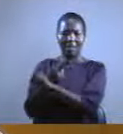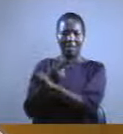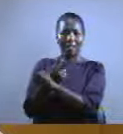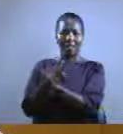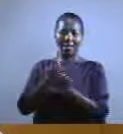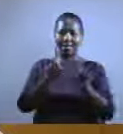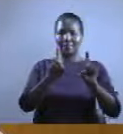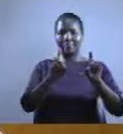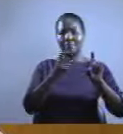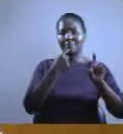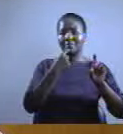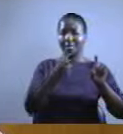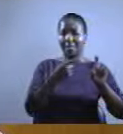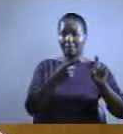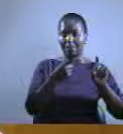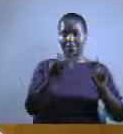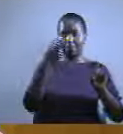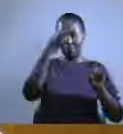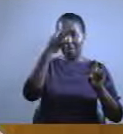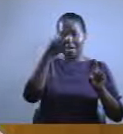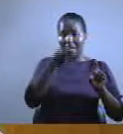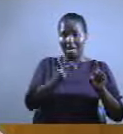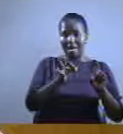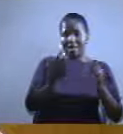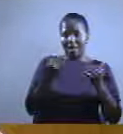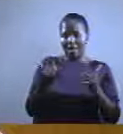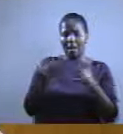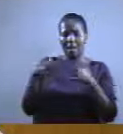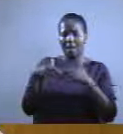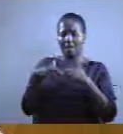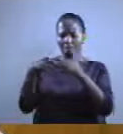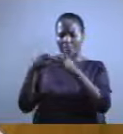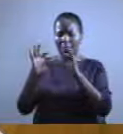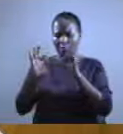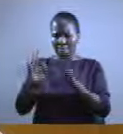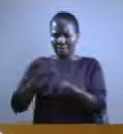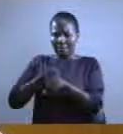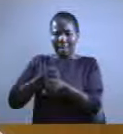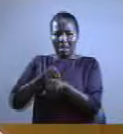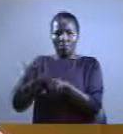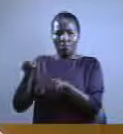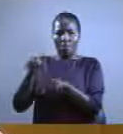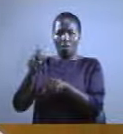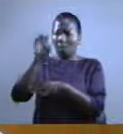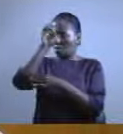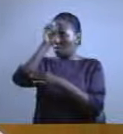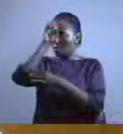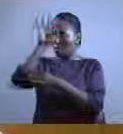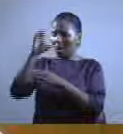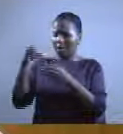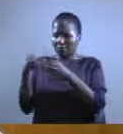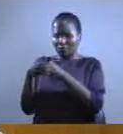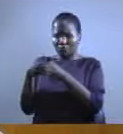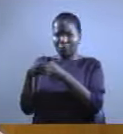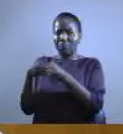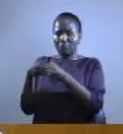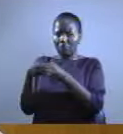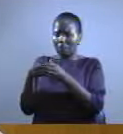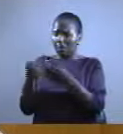say, government had to create the right platform for the mining industry, whether they like it or